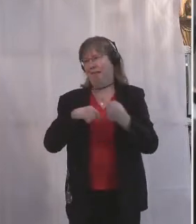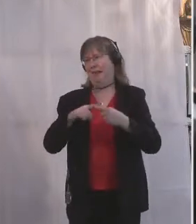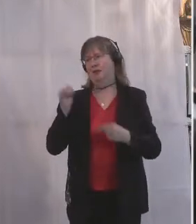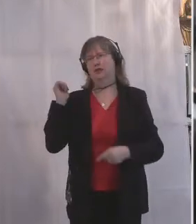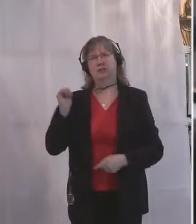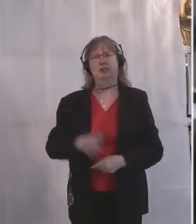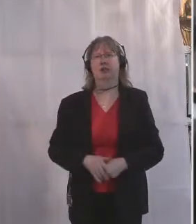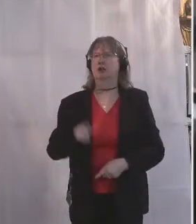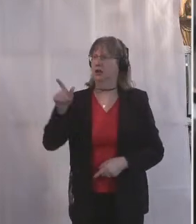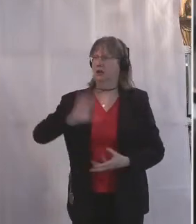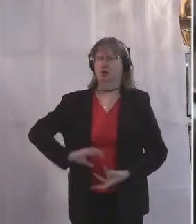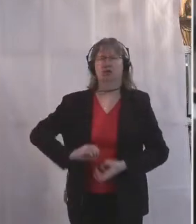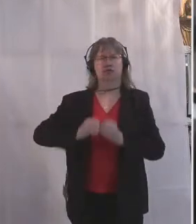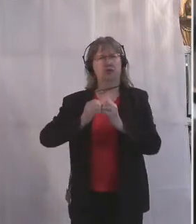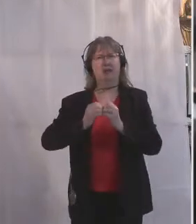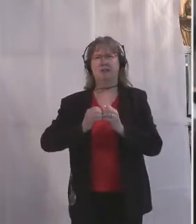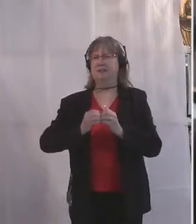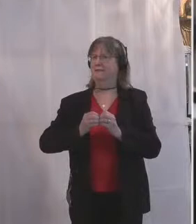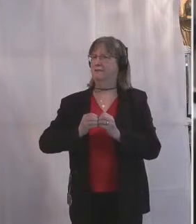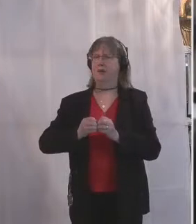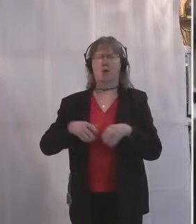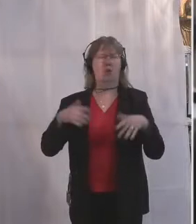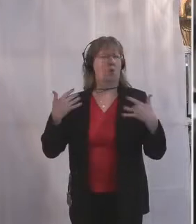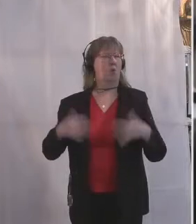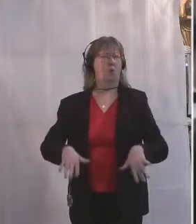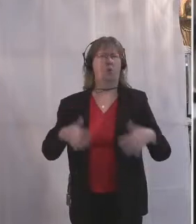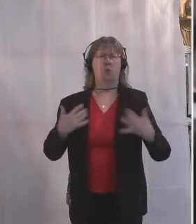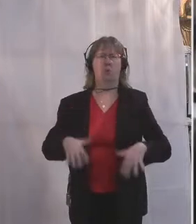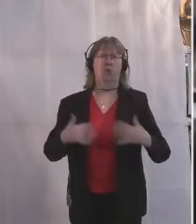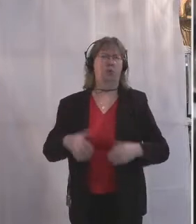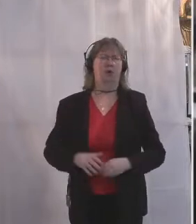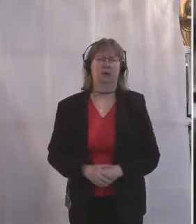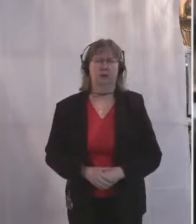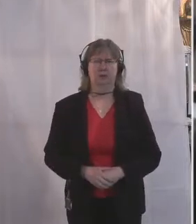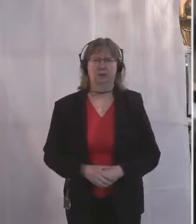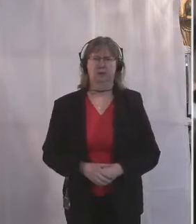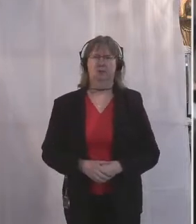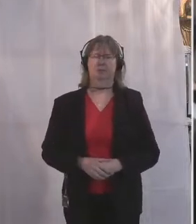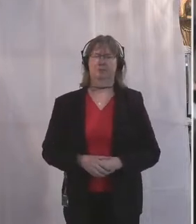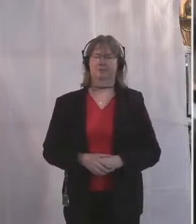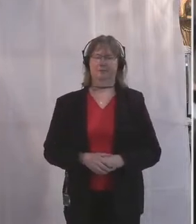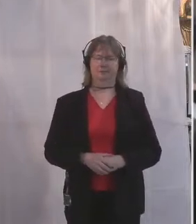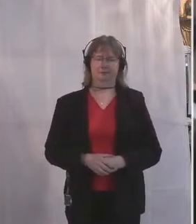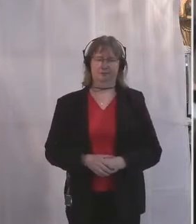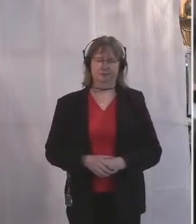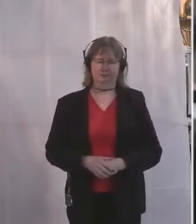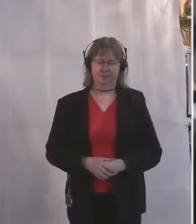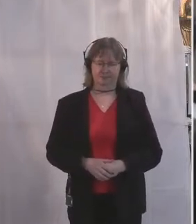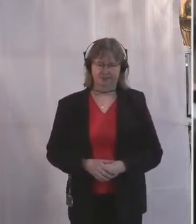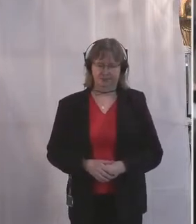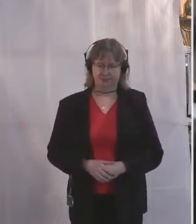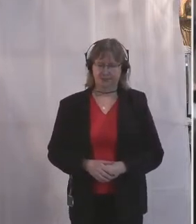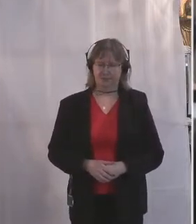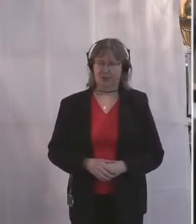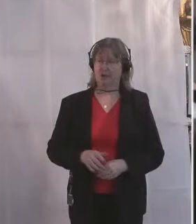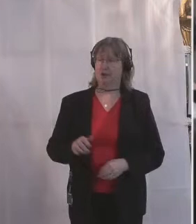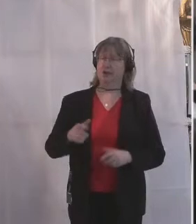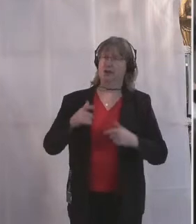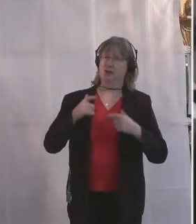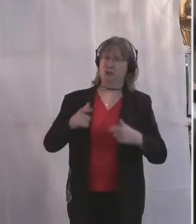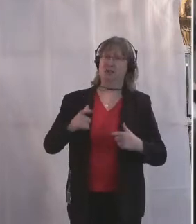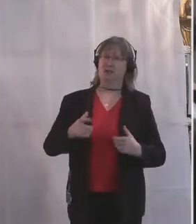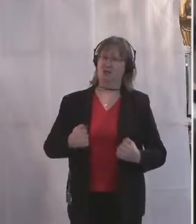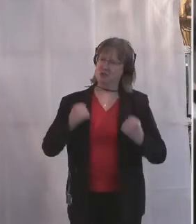greatest creative innovation legacy and any of us could have wished to leave behind. And you know, until her last few days, was still